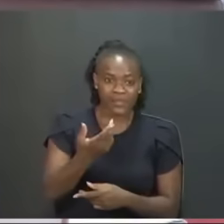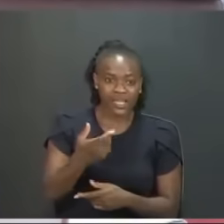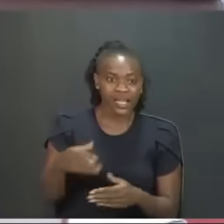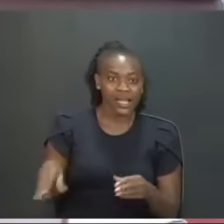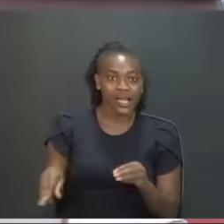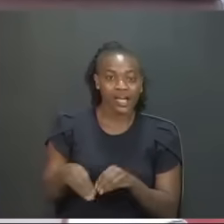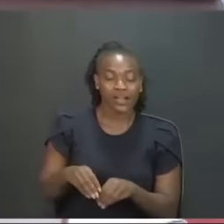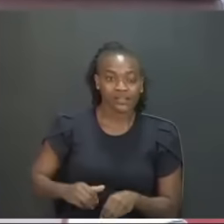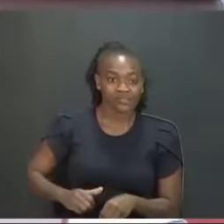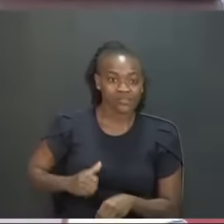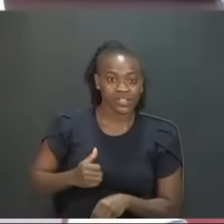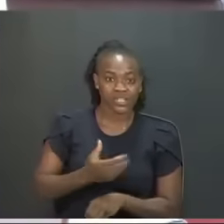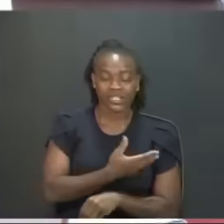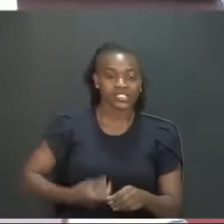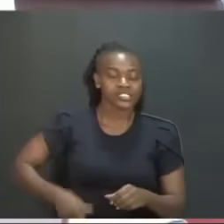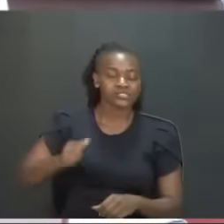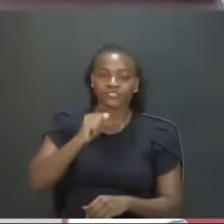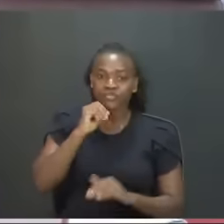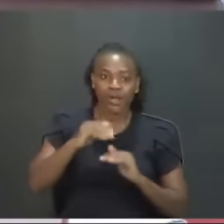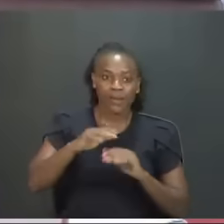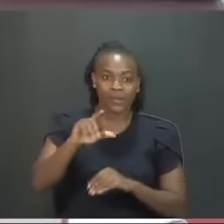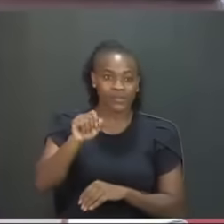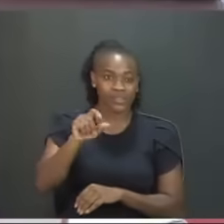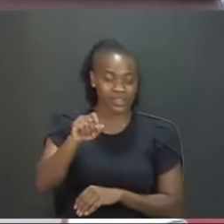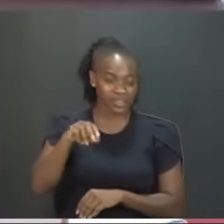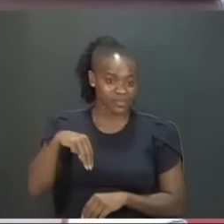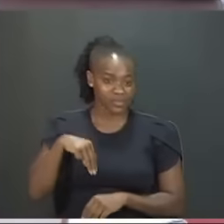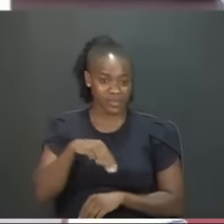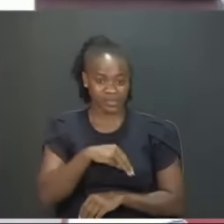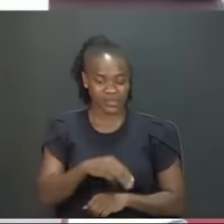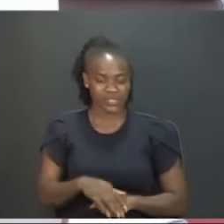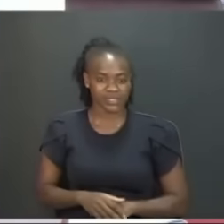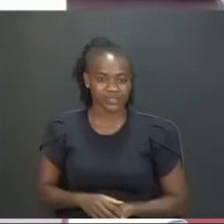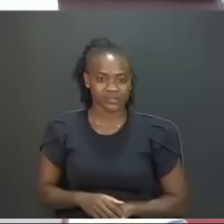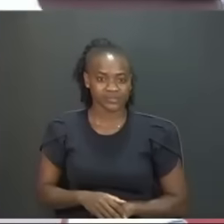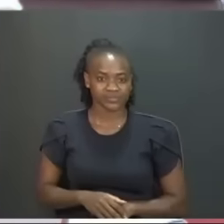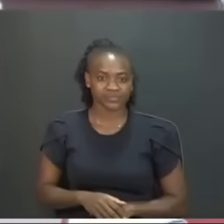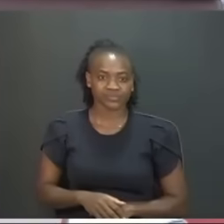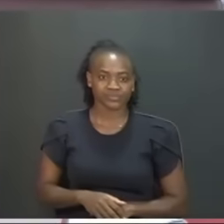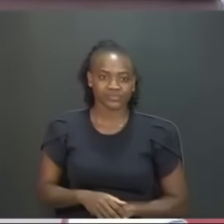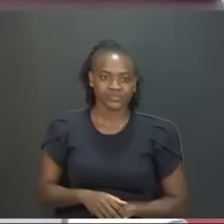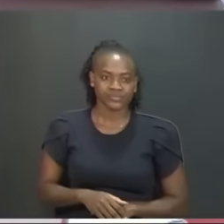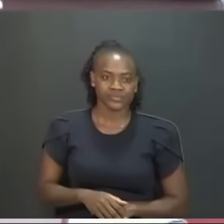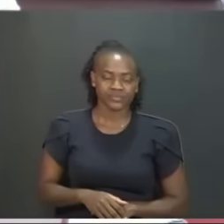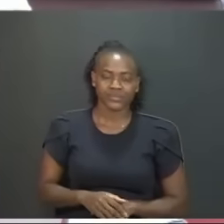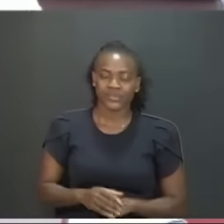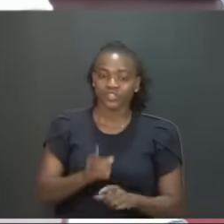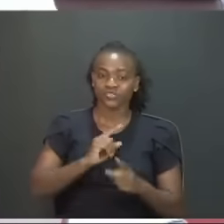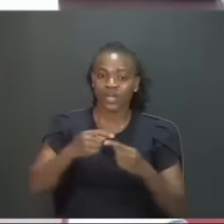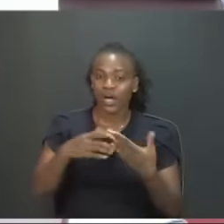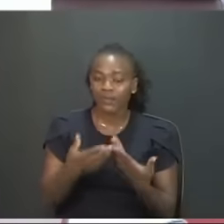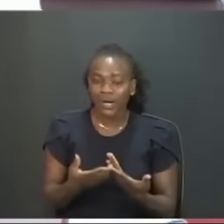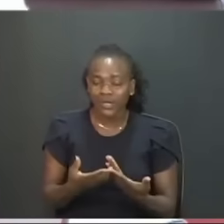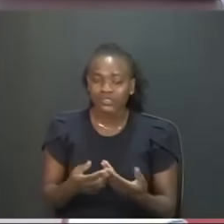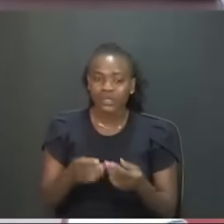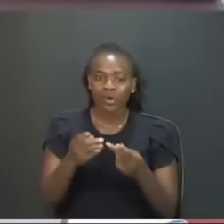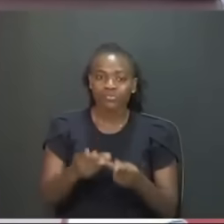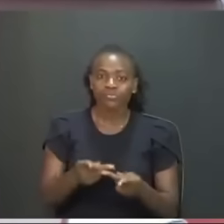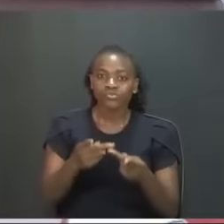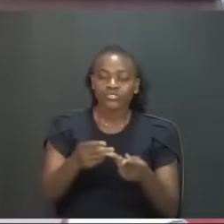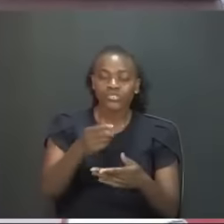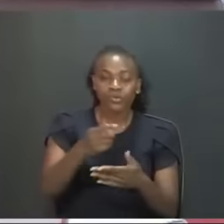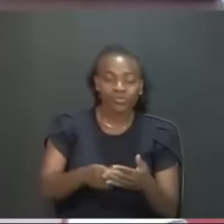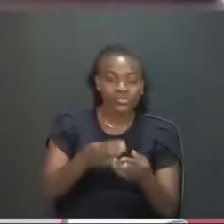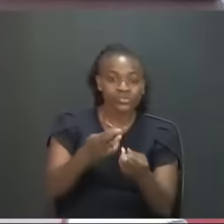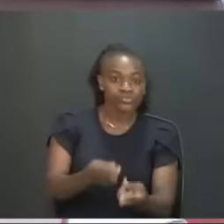chief whip, and no more than 11 other members. Mr. Speaker, it goes on to talk about its proposed sitting and